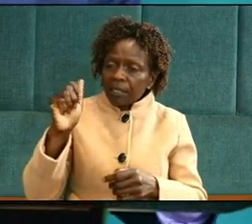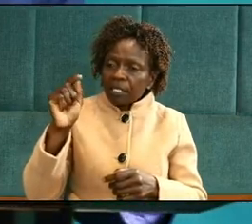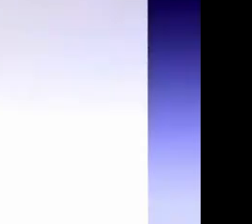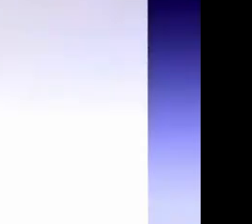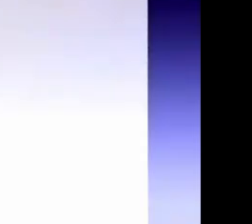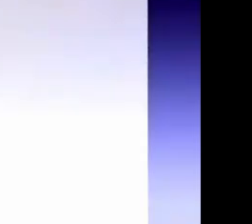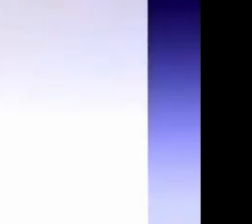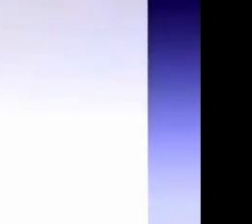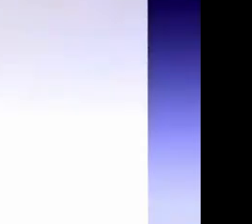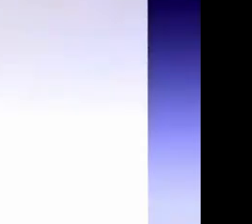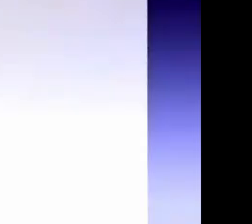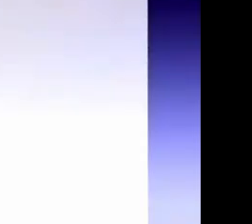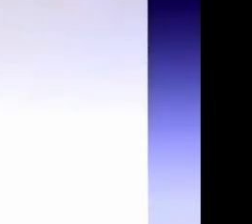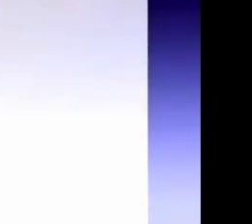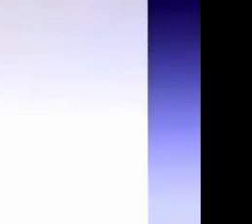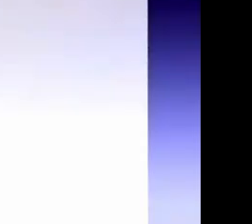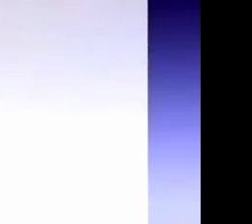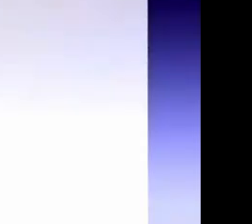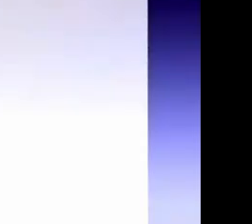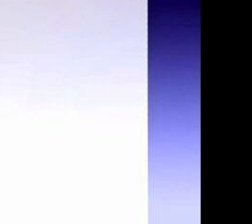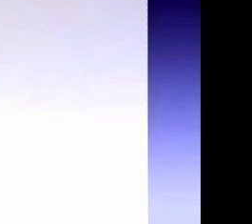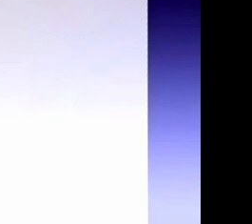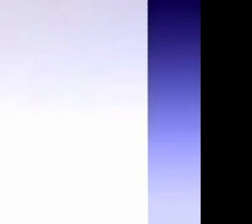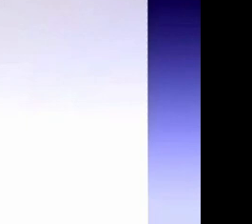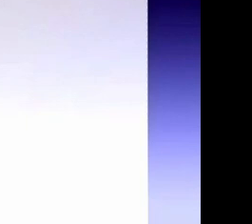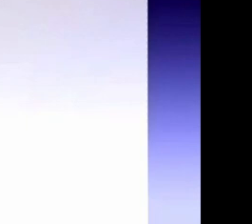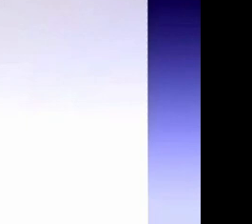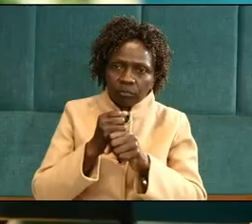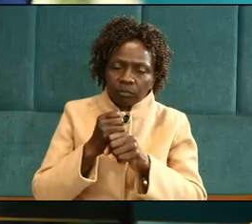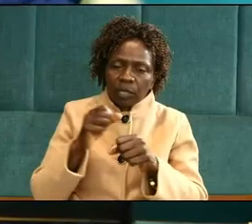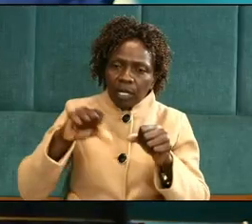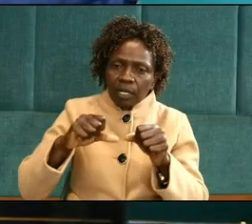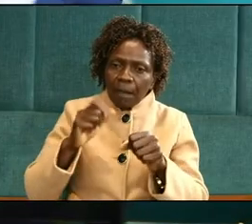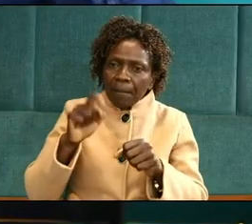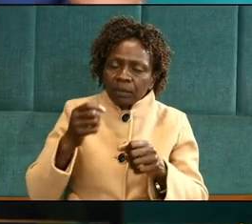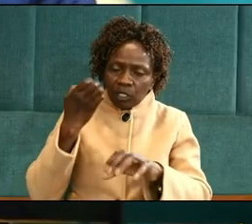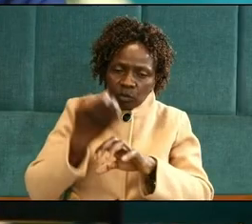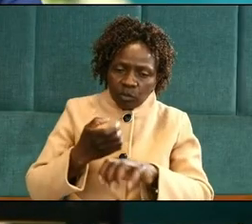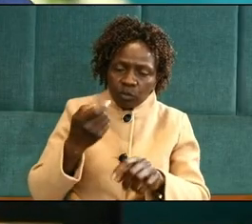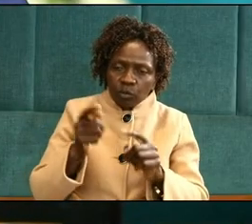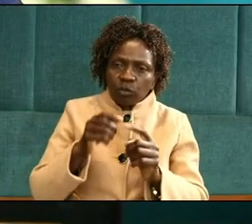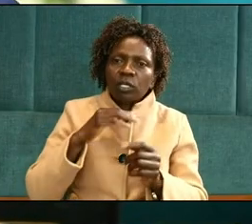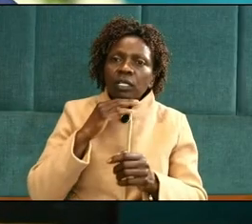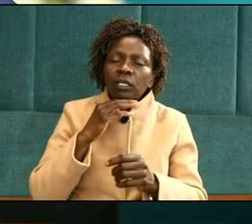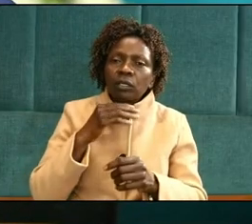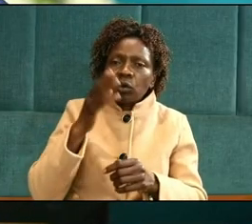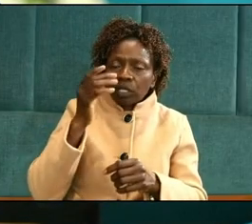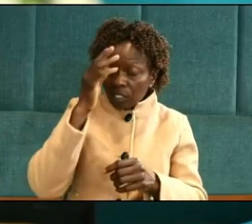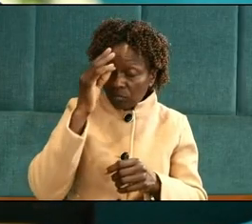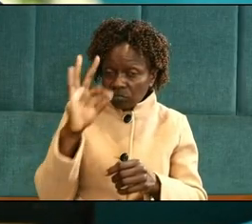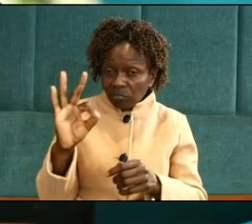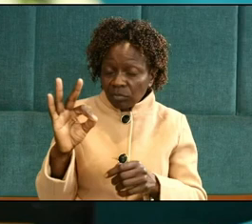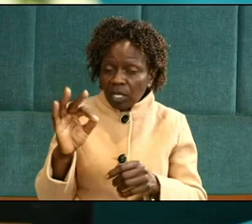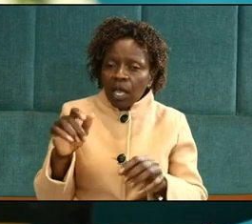the Bible says, he who committed adultery was to be stoned to death. God is serious about the institution of